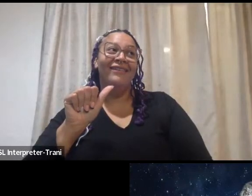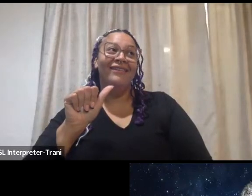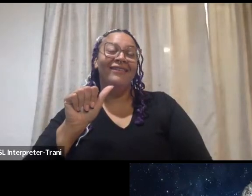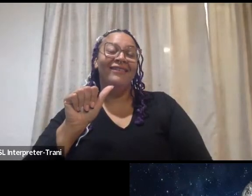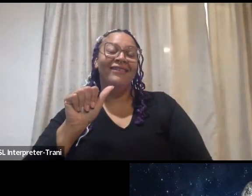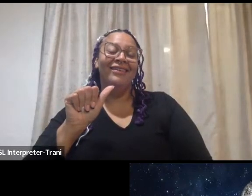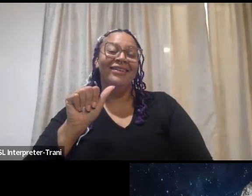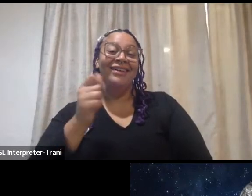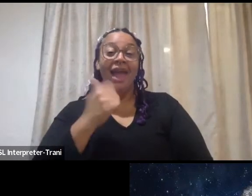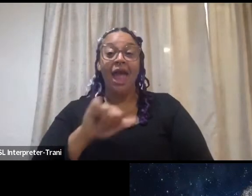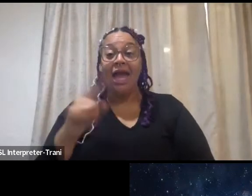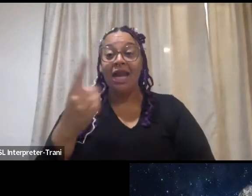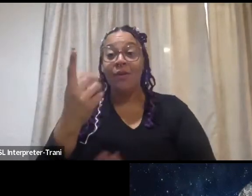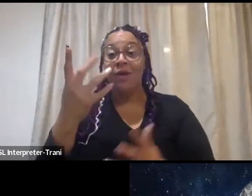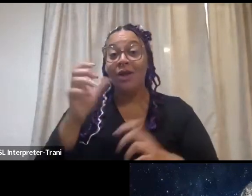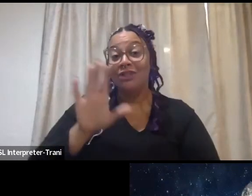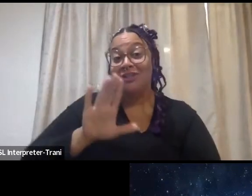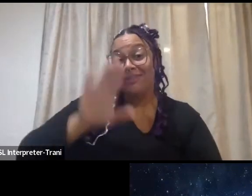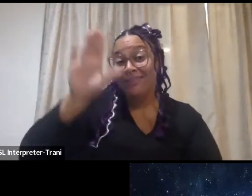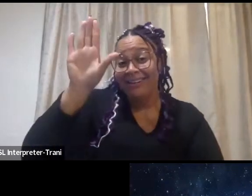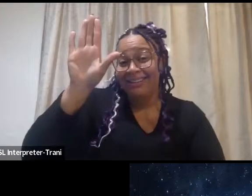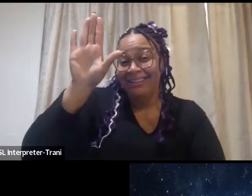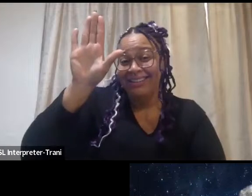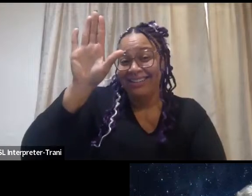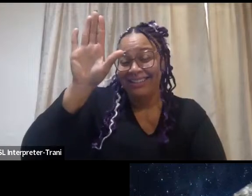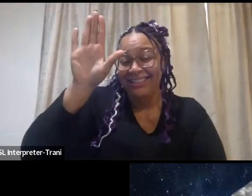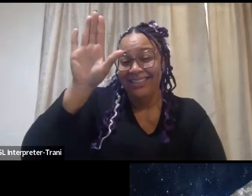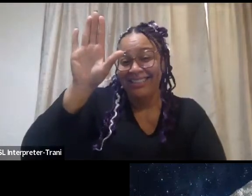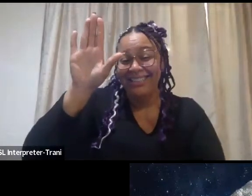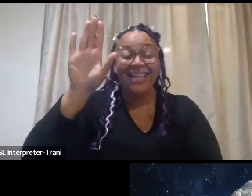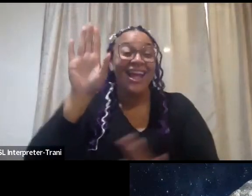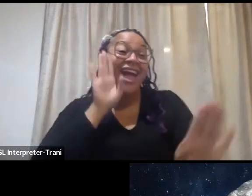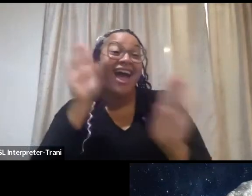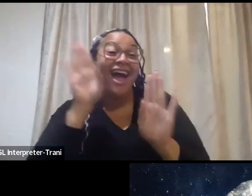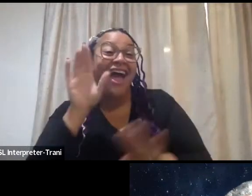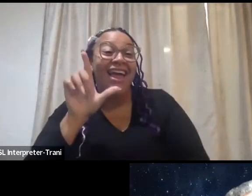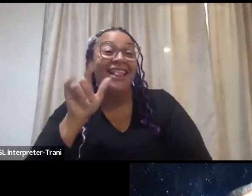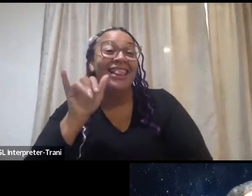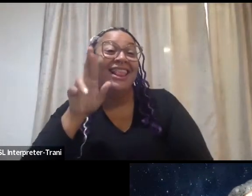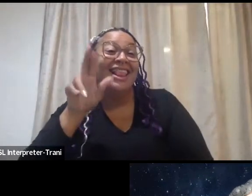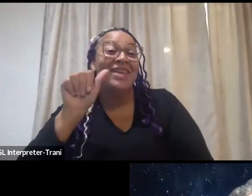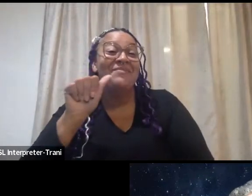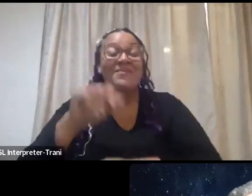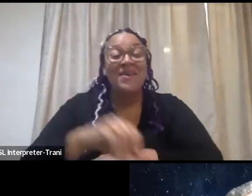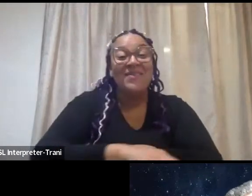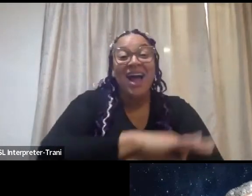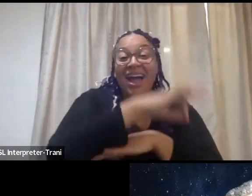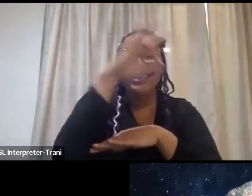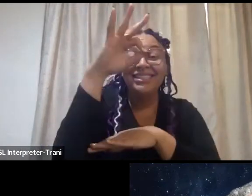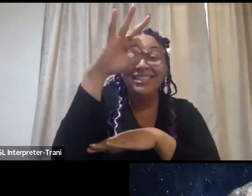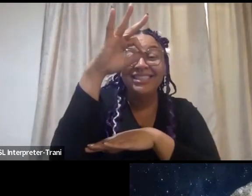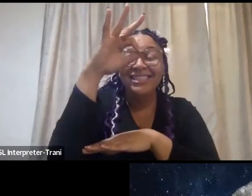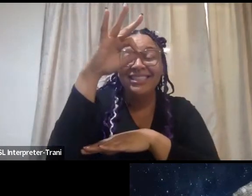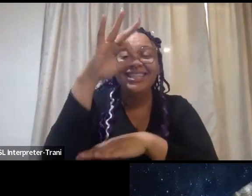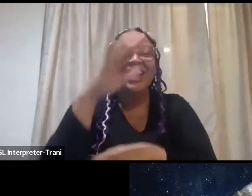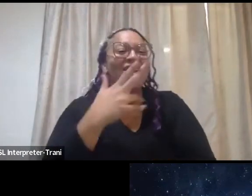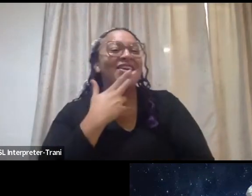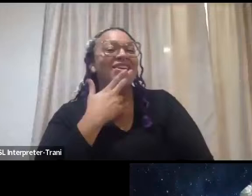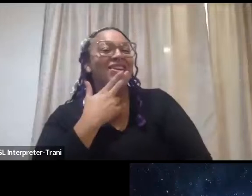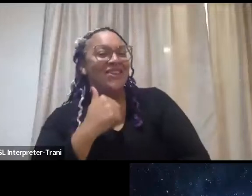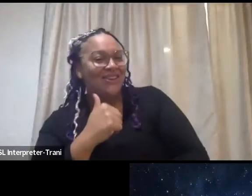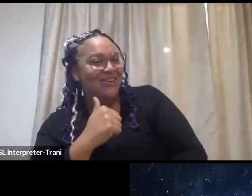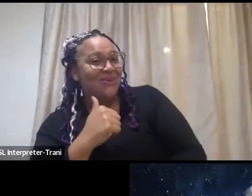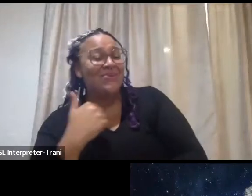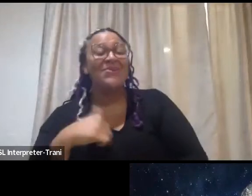Anybody want to raise your hand? Hi, Libra rising. Cute. We love